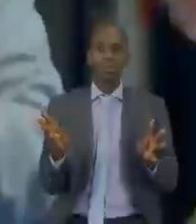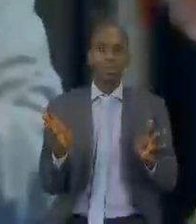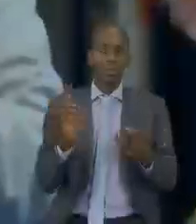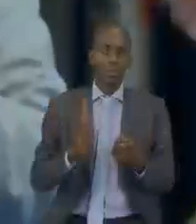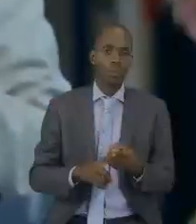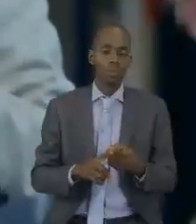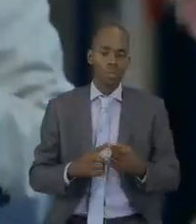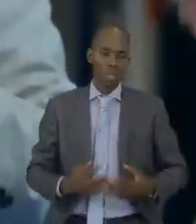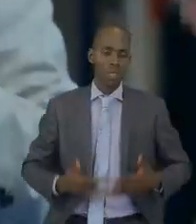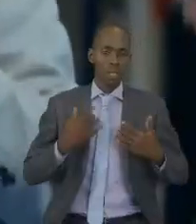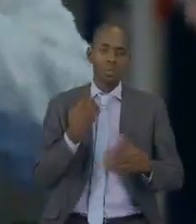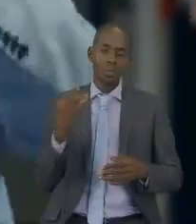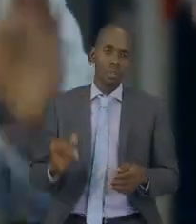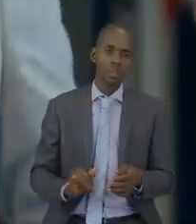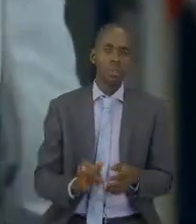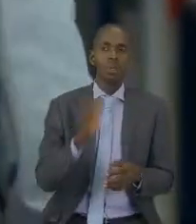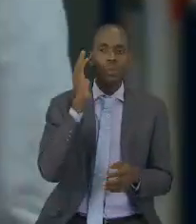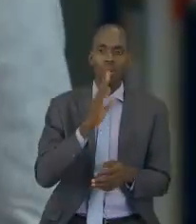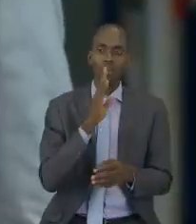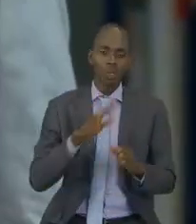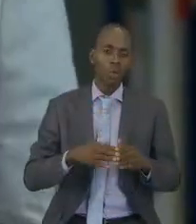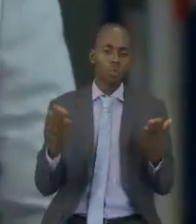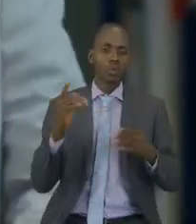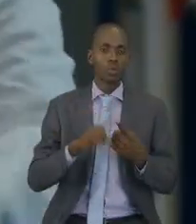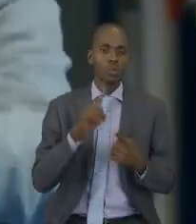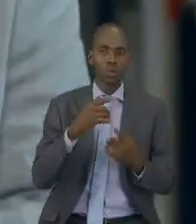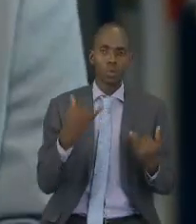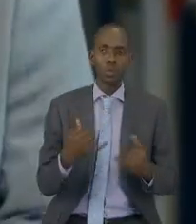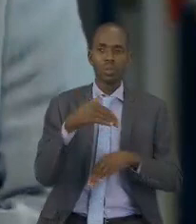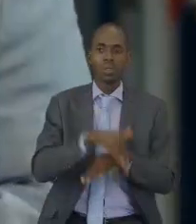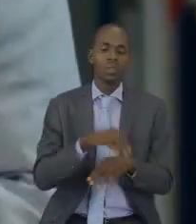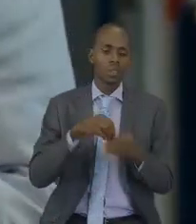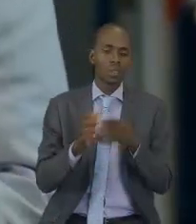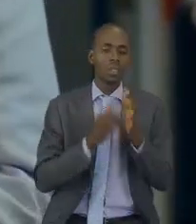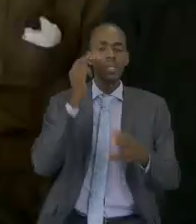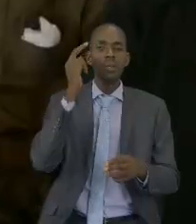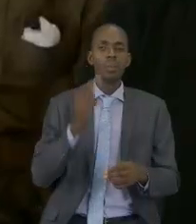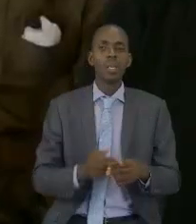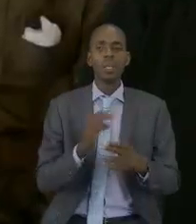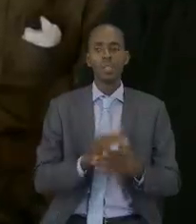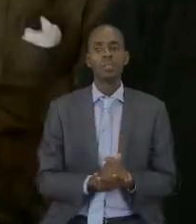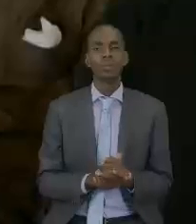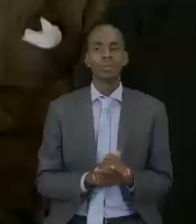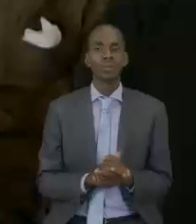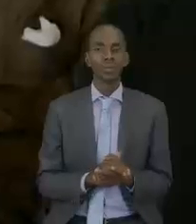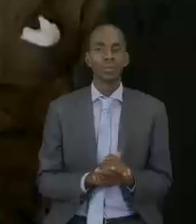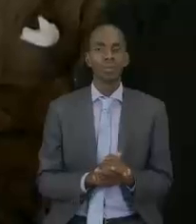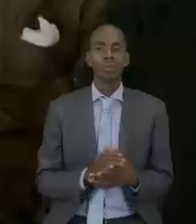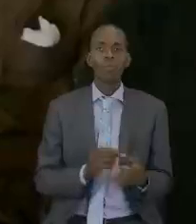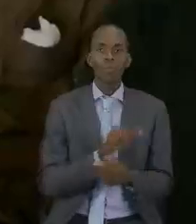to life eternal will be open to you tonight in Jesus' name. When